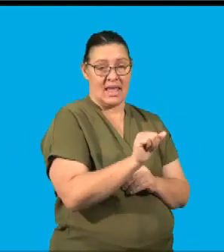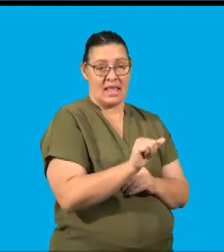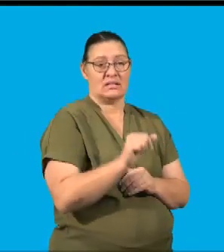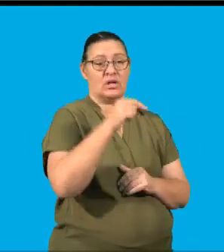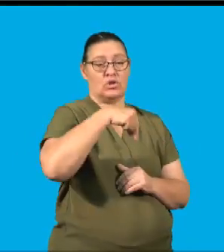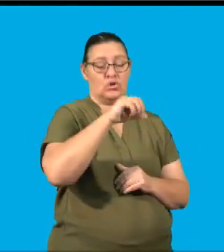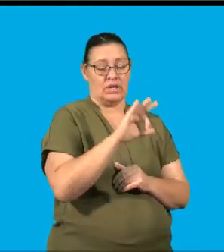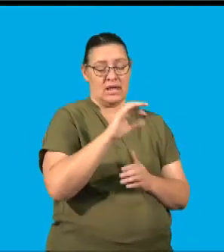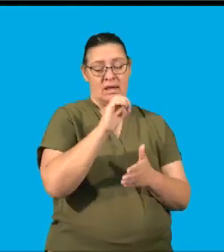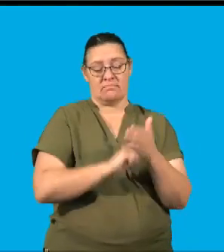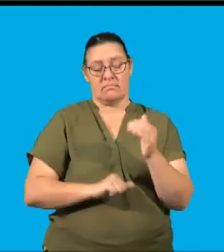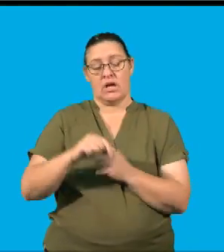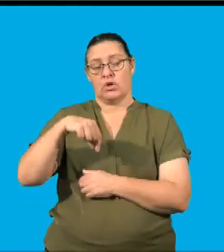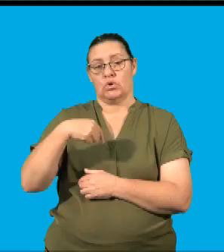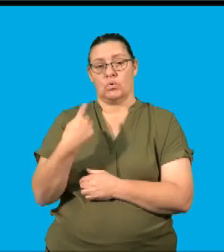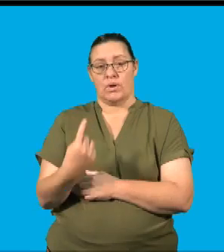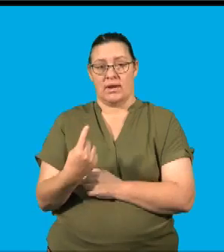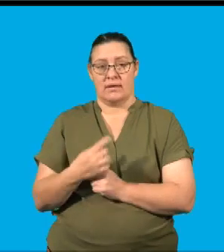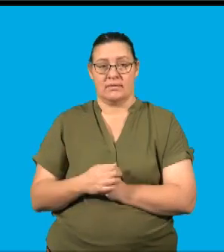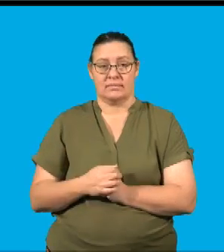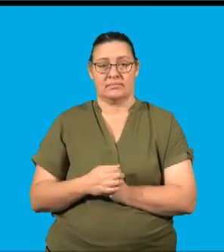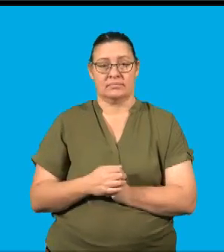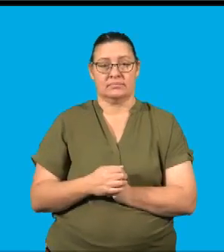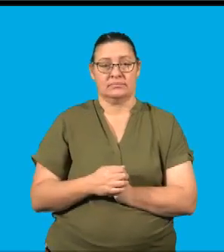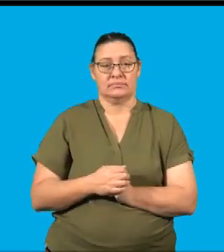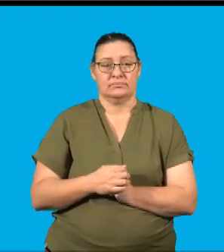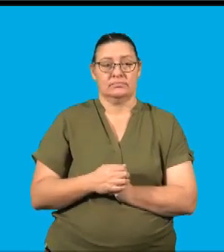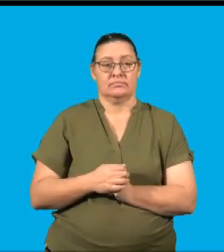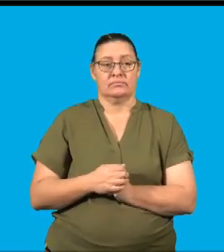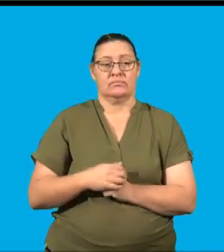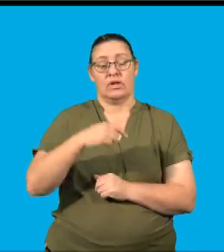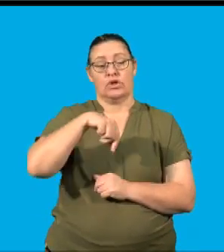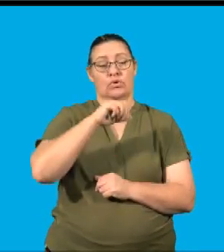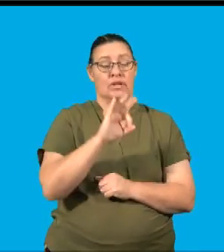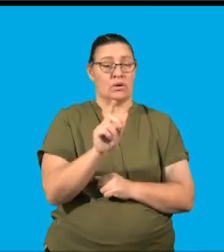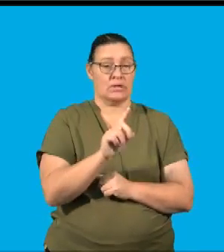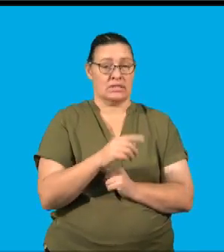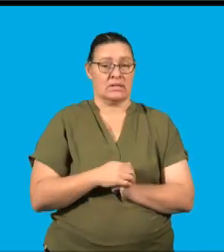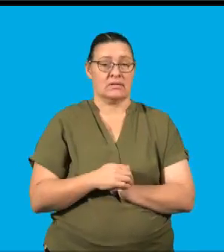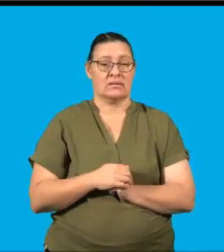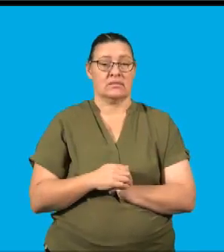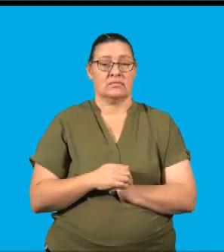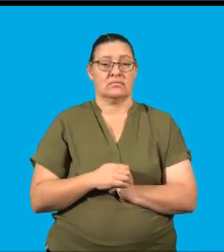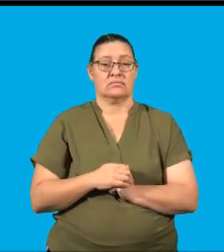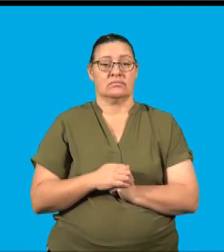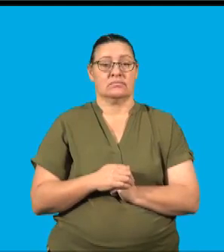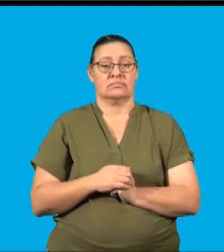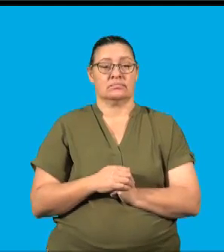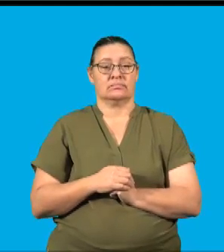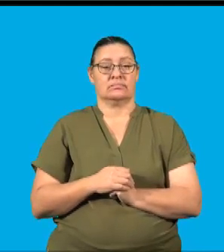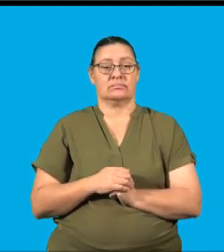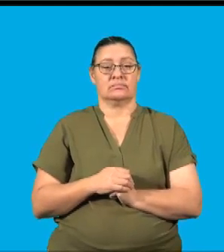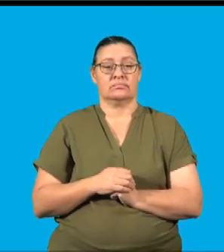is Q3 minus Q1. So what is the value of Q3? This is